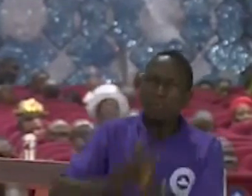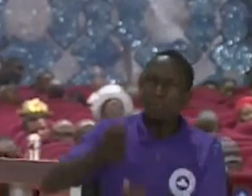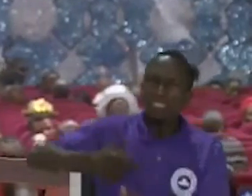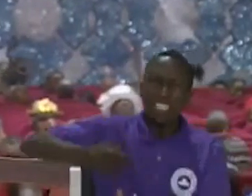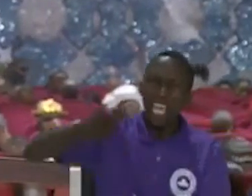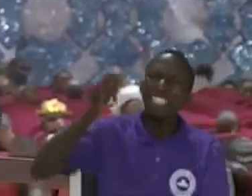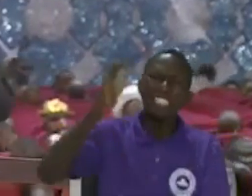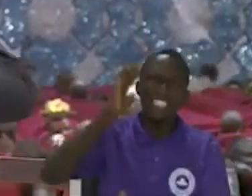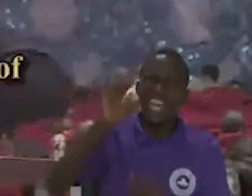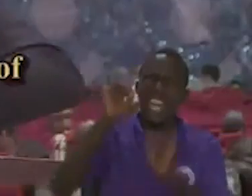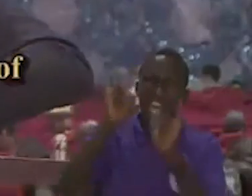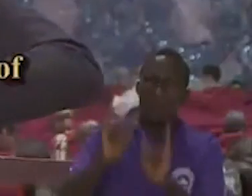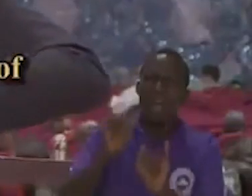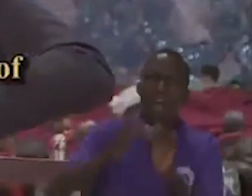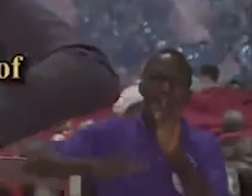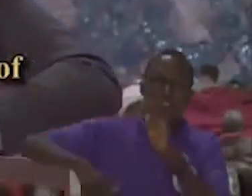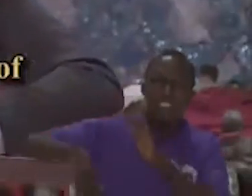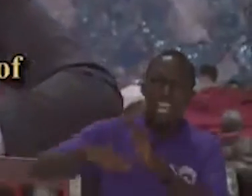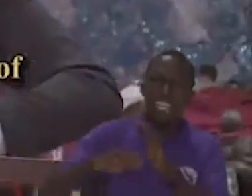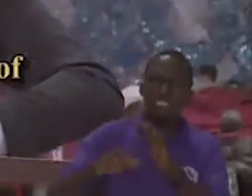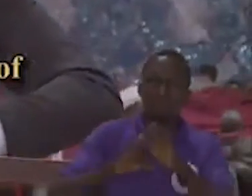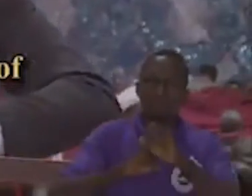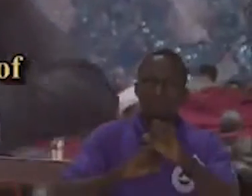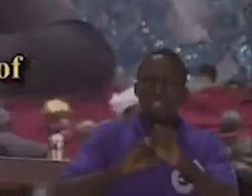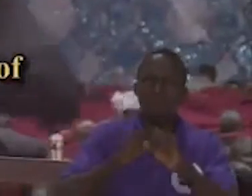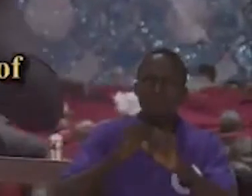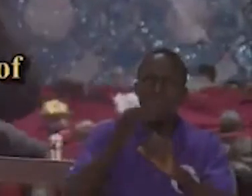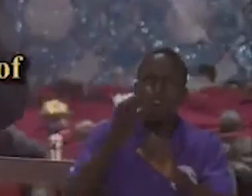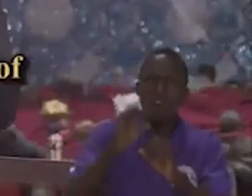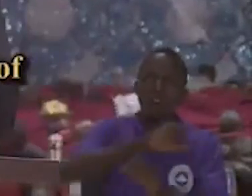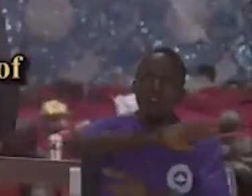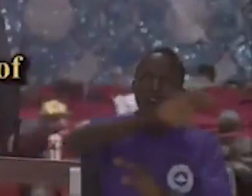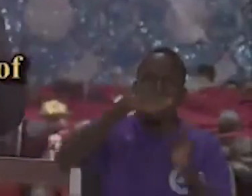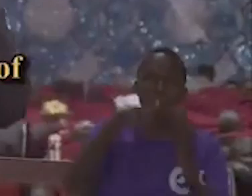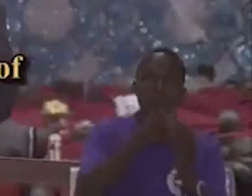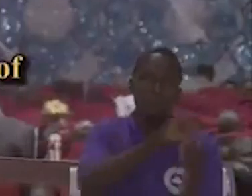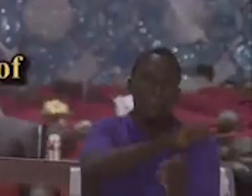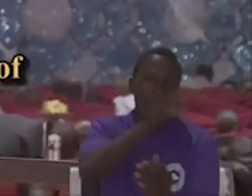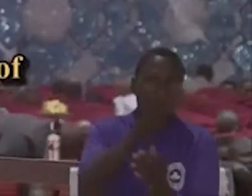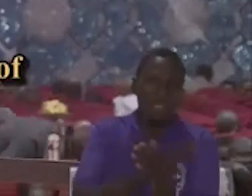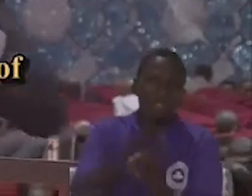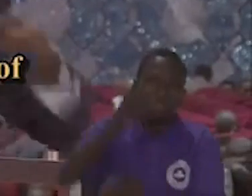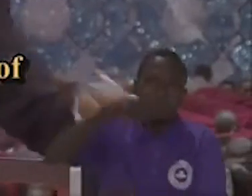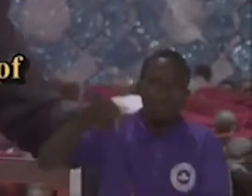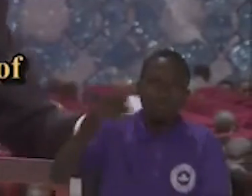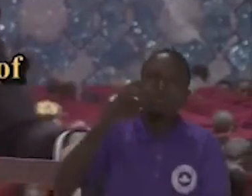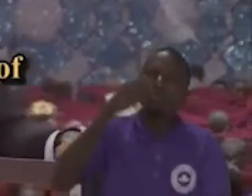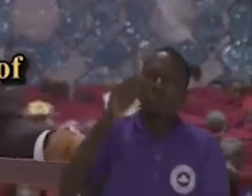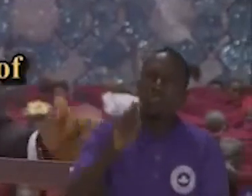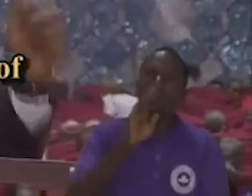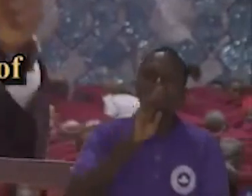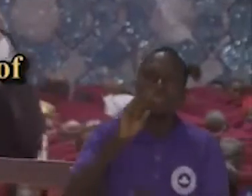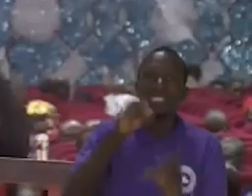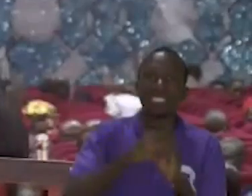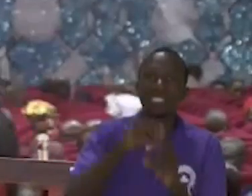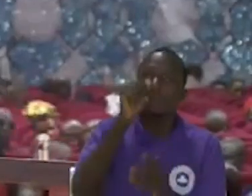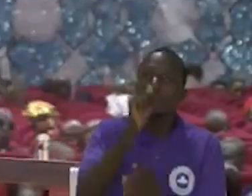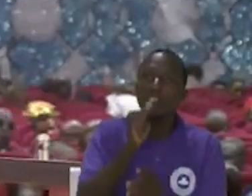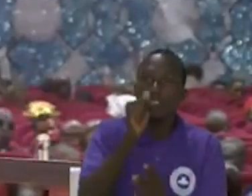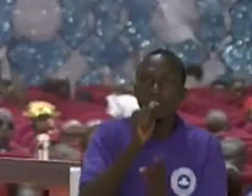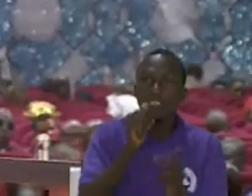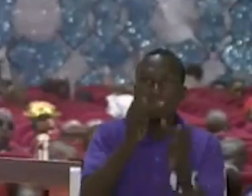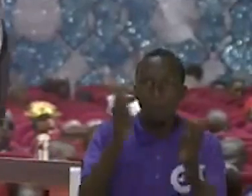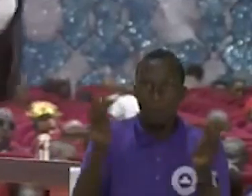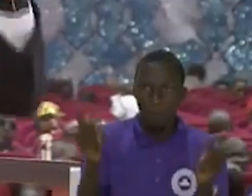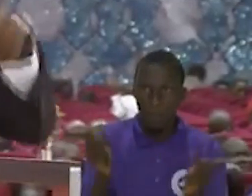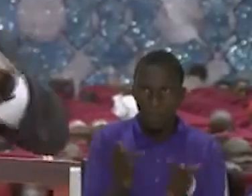shadow of the Almighty. If you must come under the protection of God, then you must dwell in the secret place. You must dwell in the secret